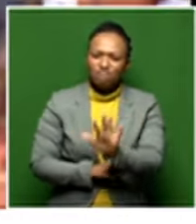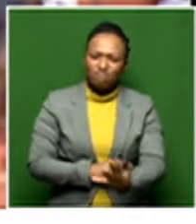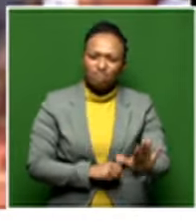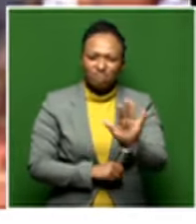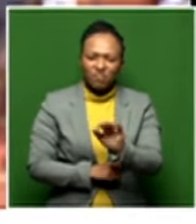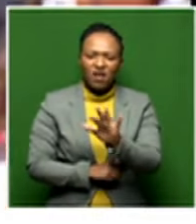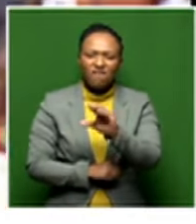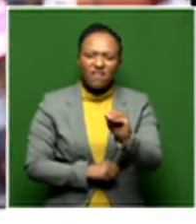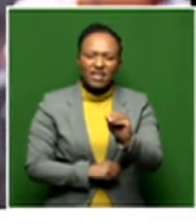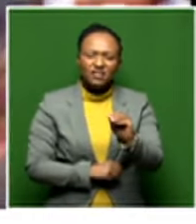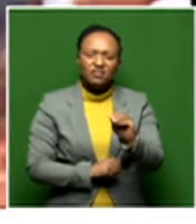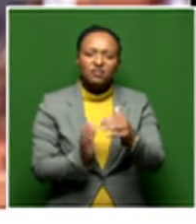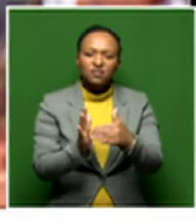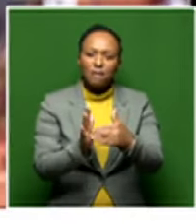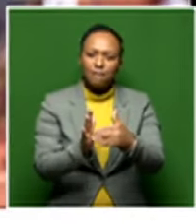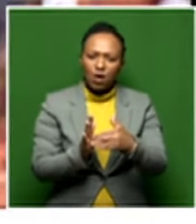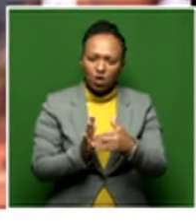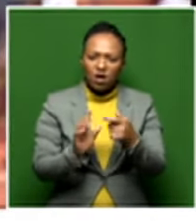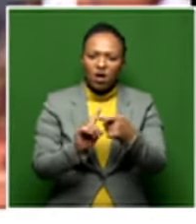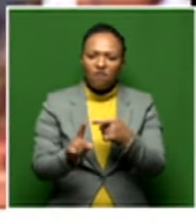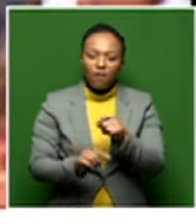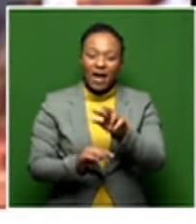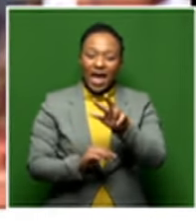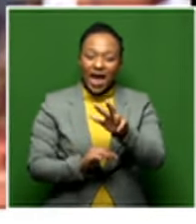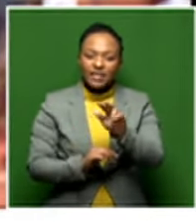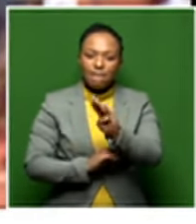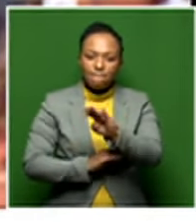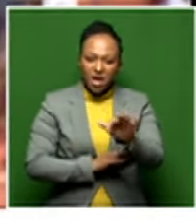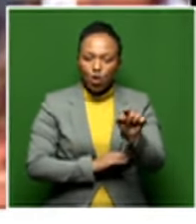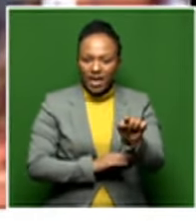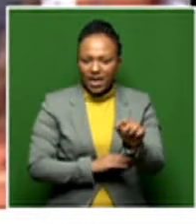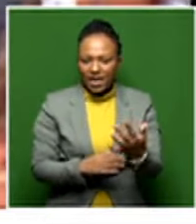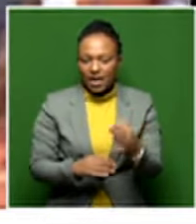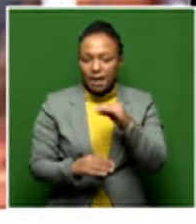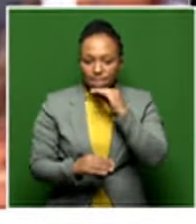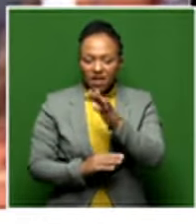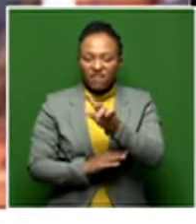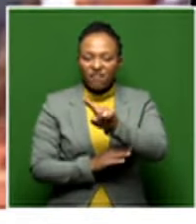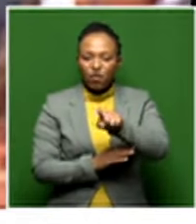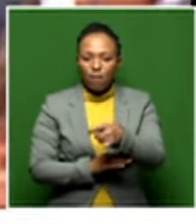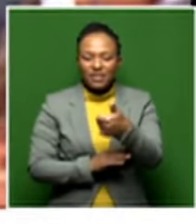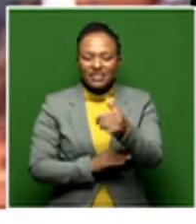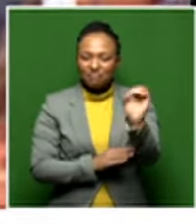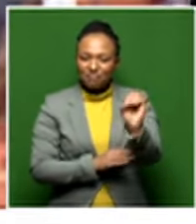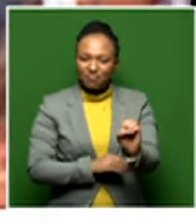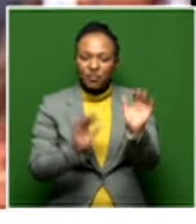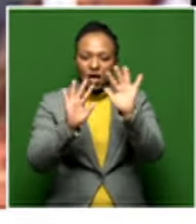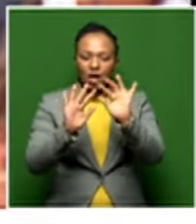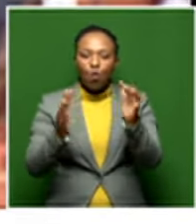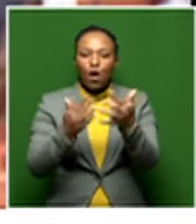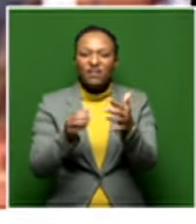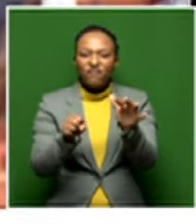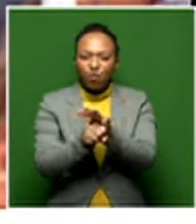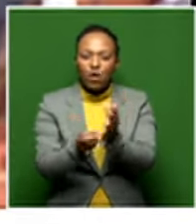standing at less than 500 million out of a population of almost 8 billion. So meaning it's only 5.6% of the world that has been